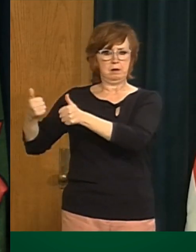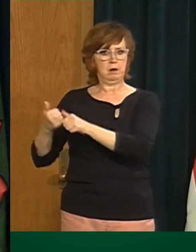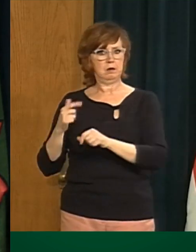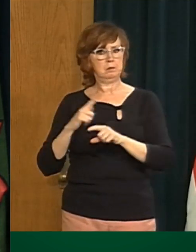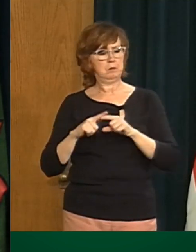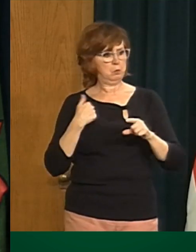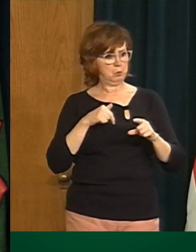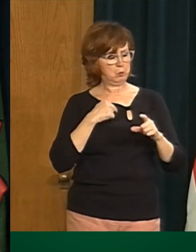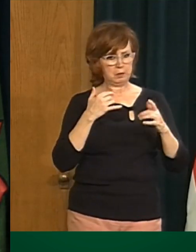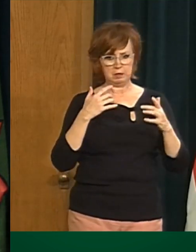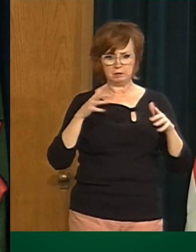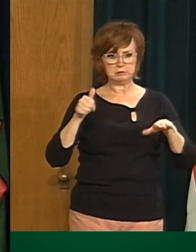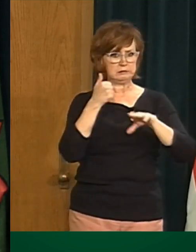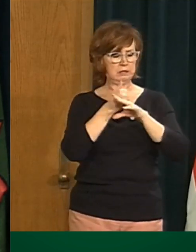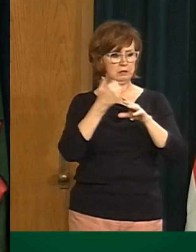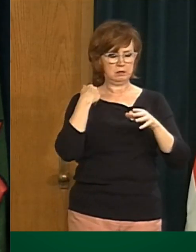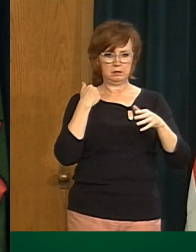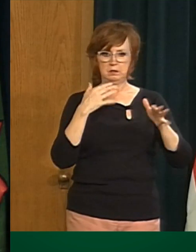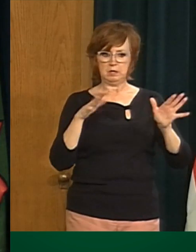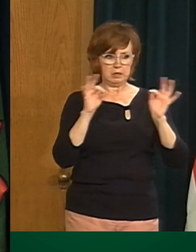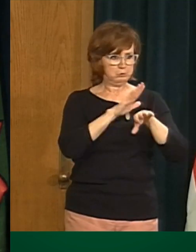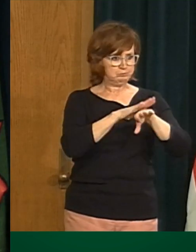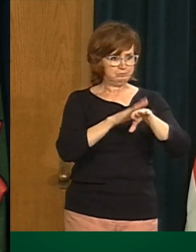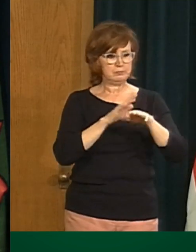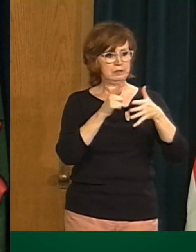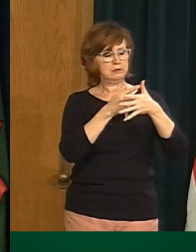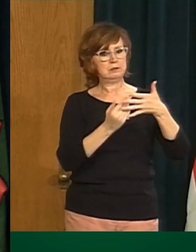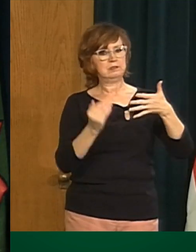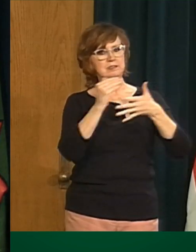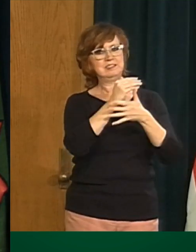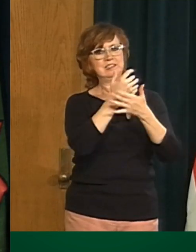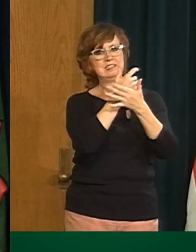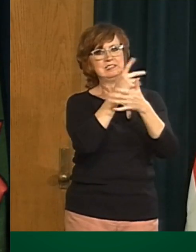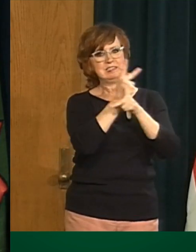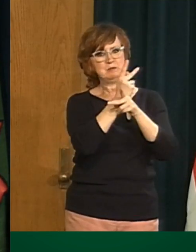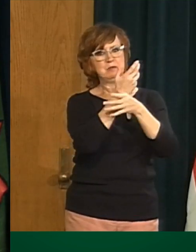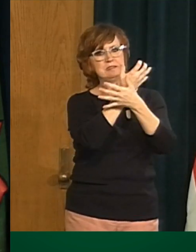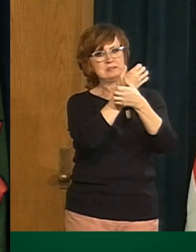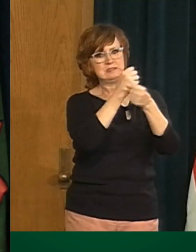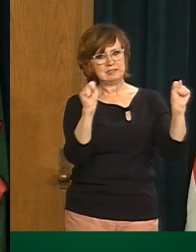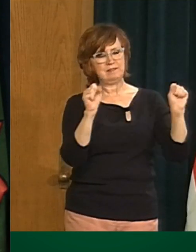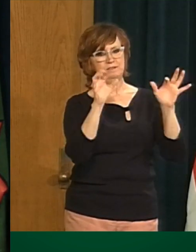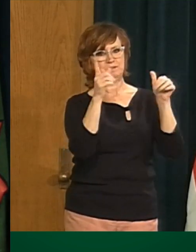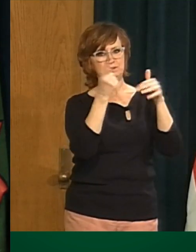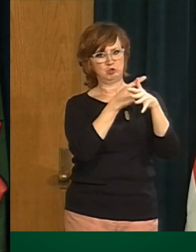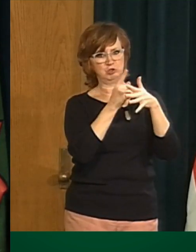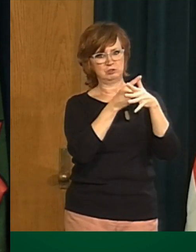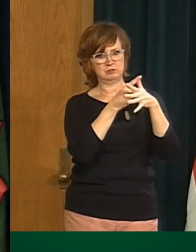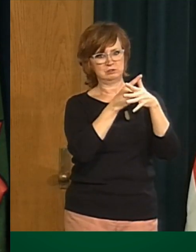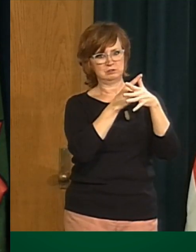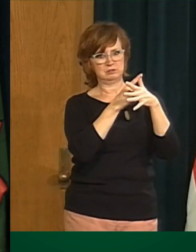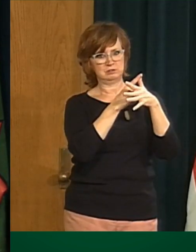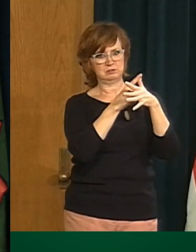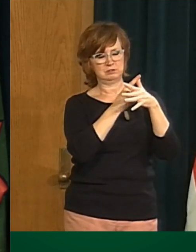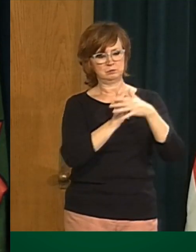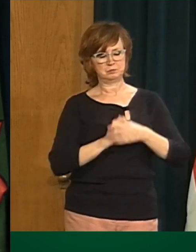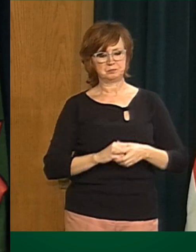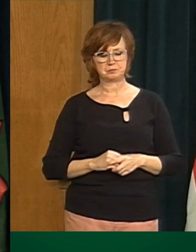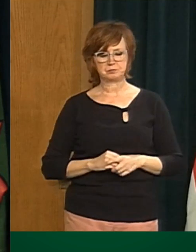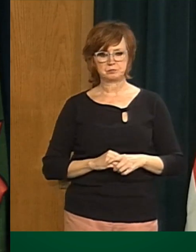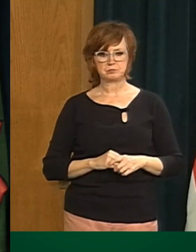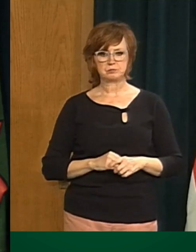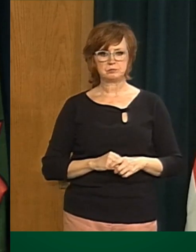safety. It has to be driven by ensuring that we are continuing to flatten the curve here